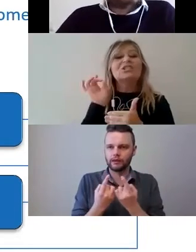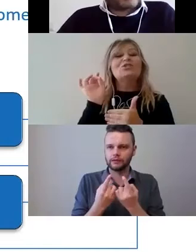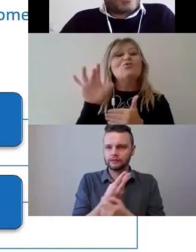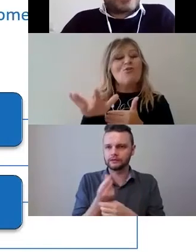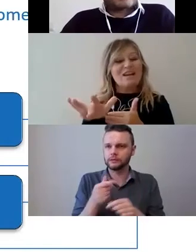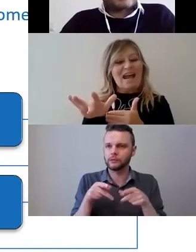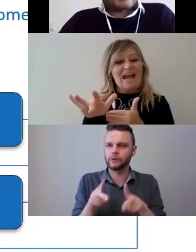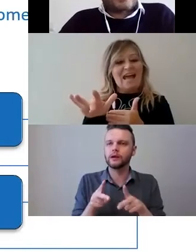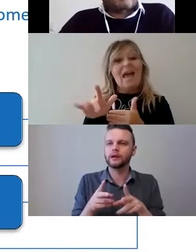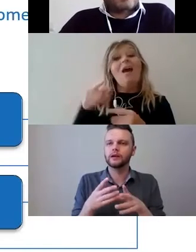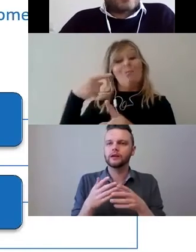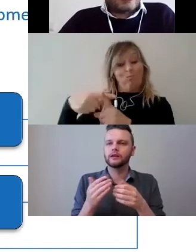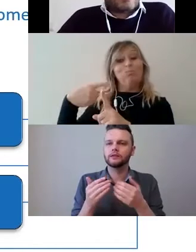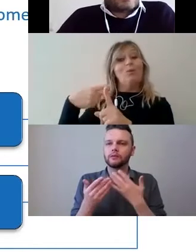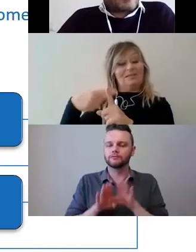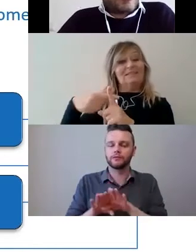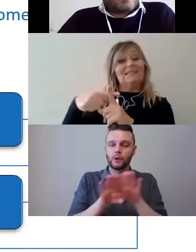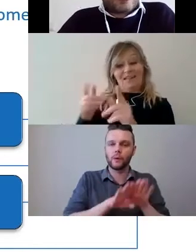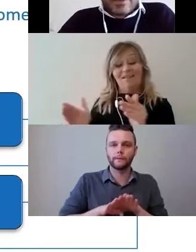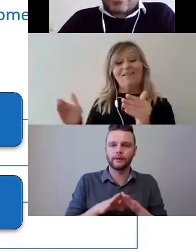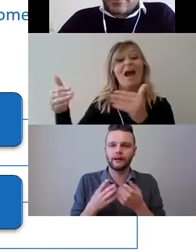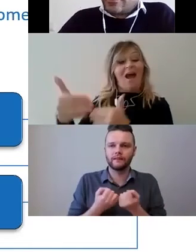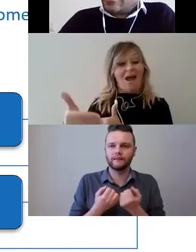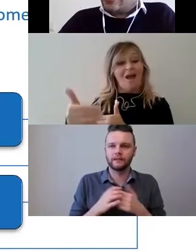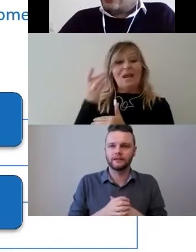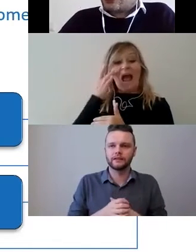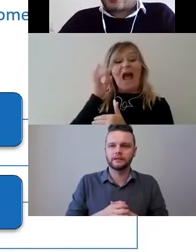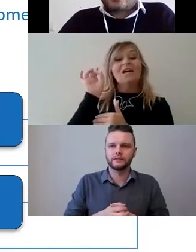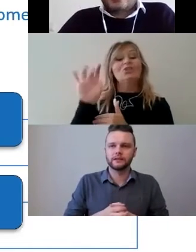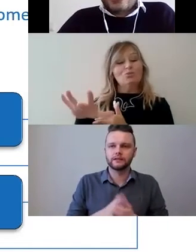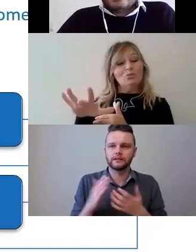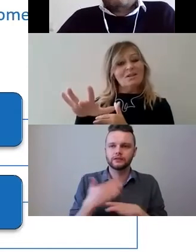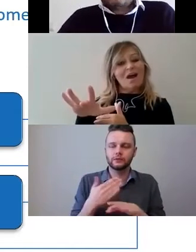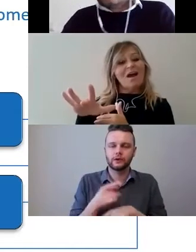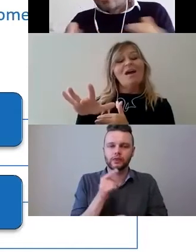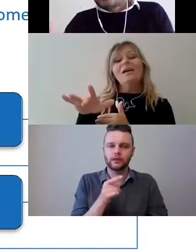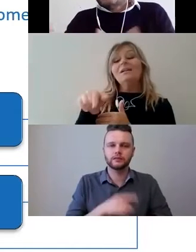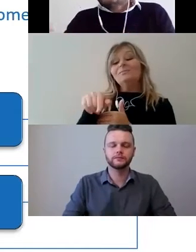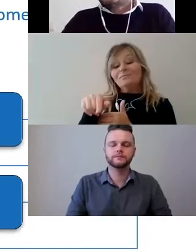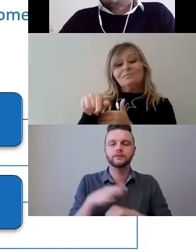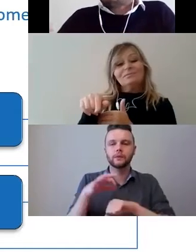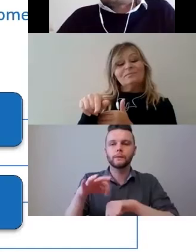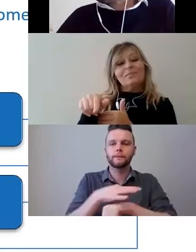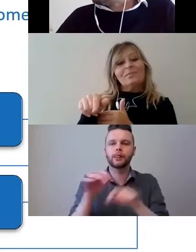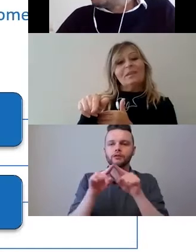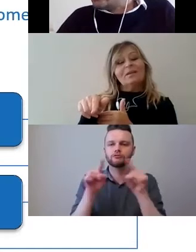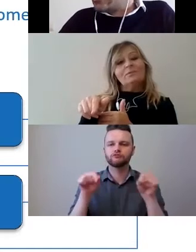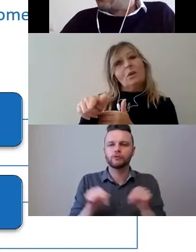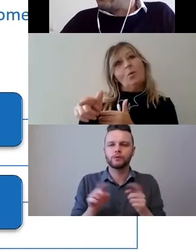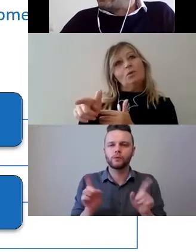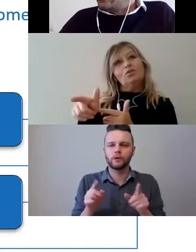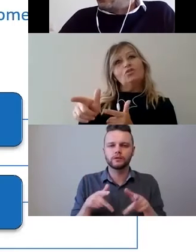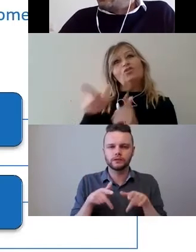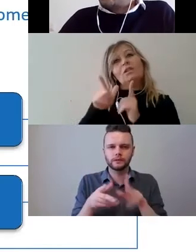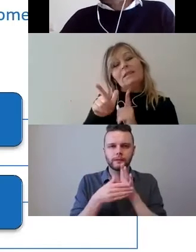way bring us in common or give us common grounds to work on. Blue rooms, it's a model in terms